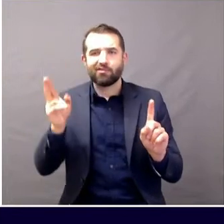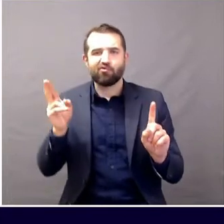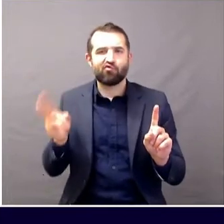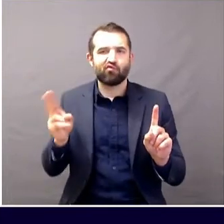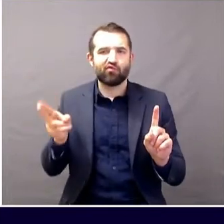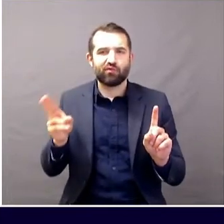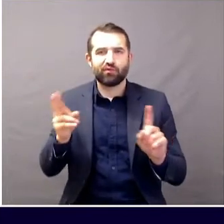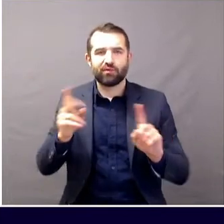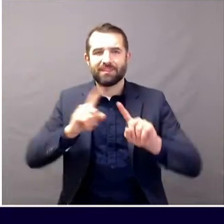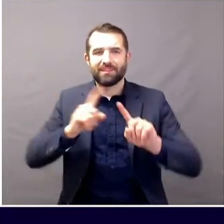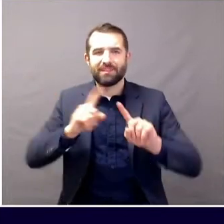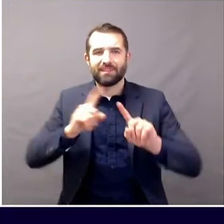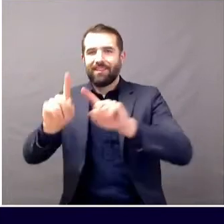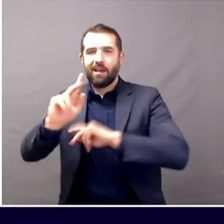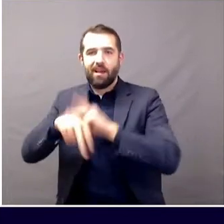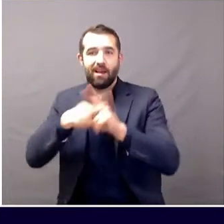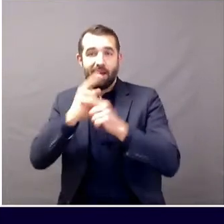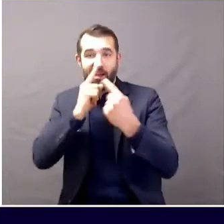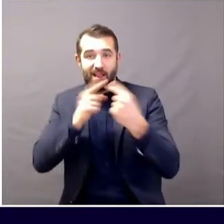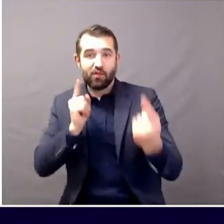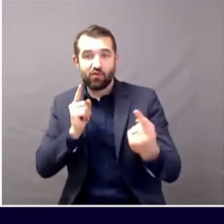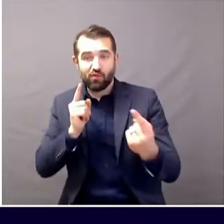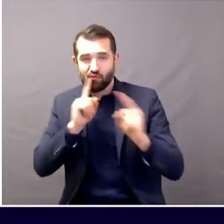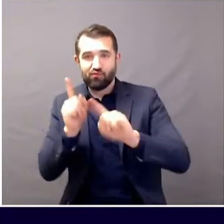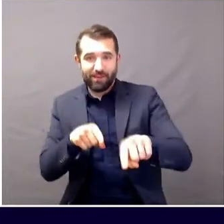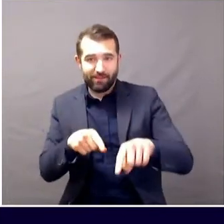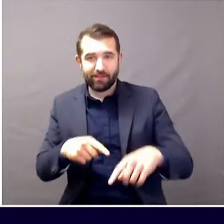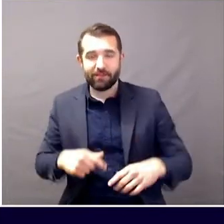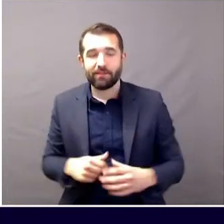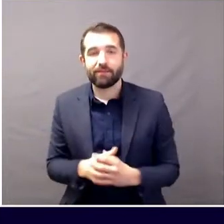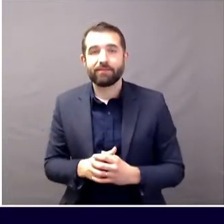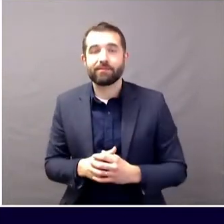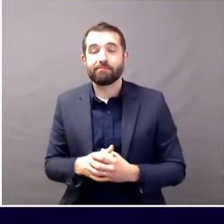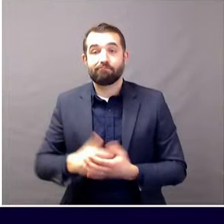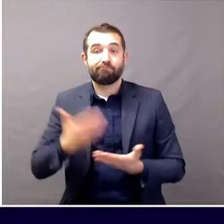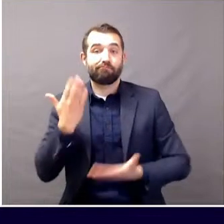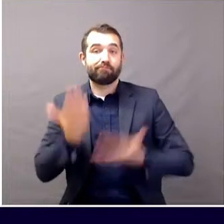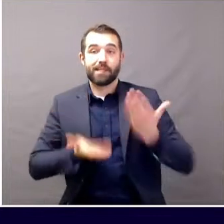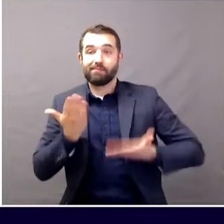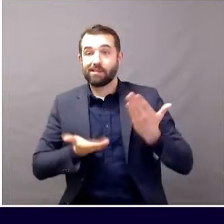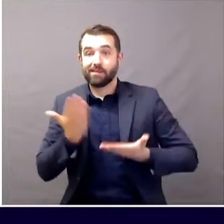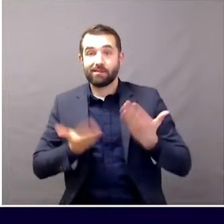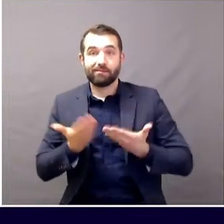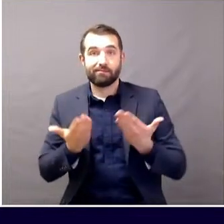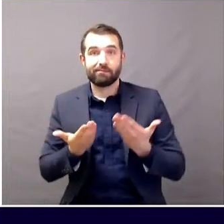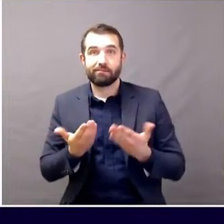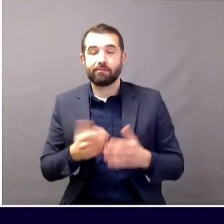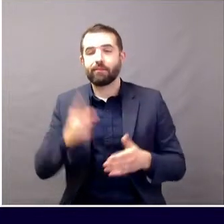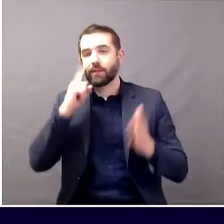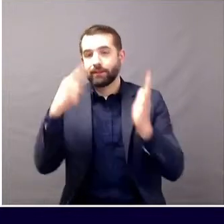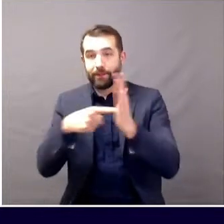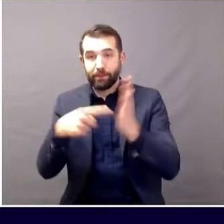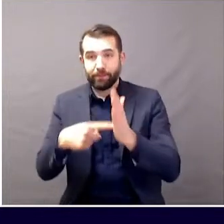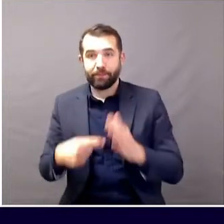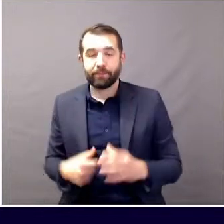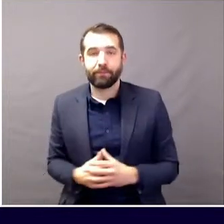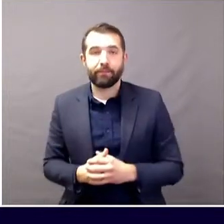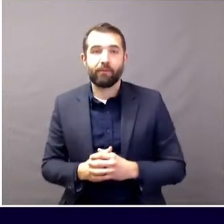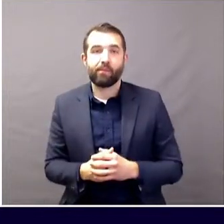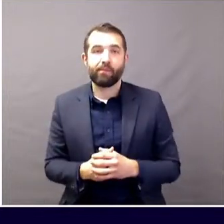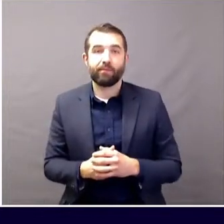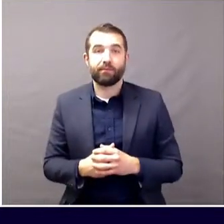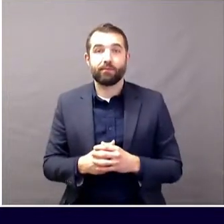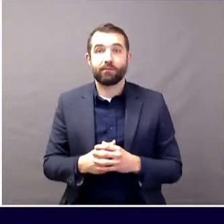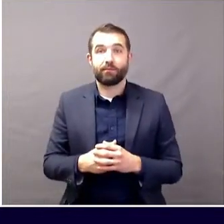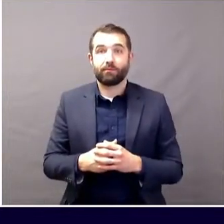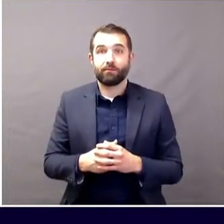of allergic reaction may predispose somebody. Here's what I mean by that. Based on the cases that I've been briefed on